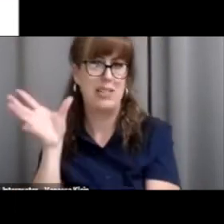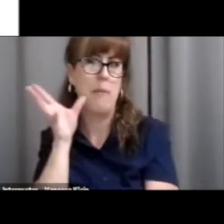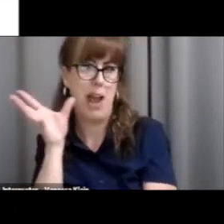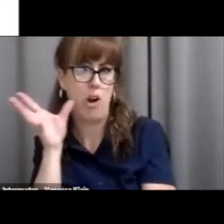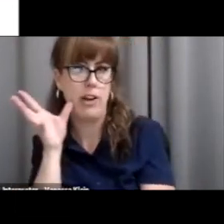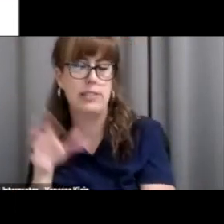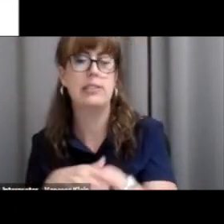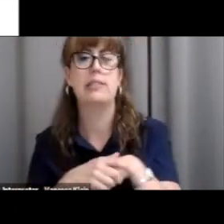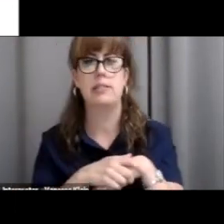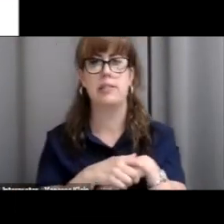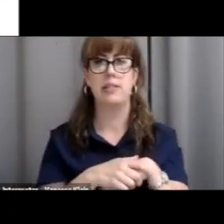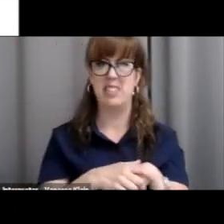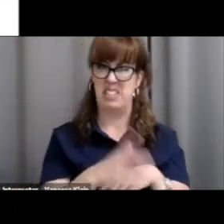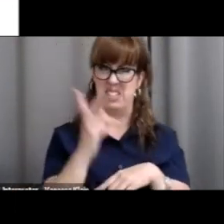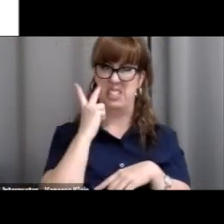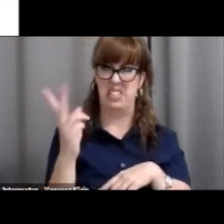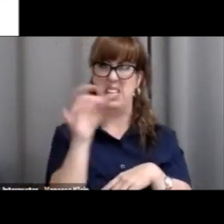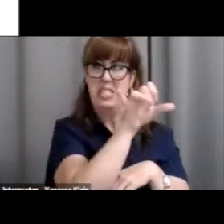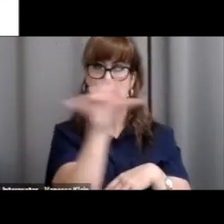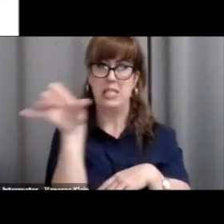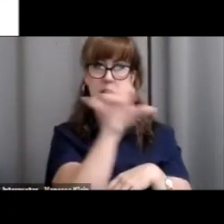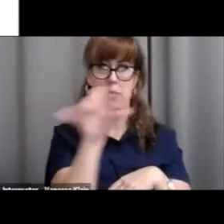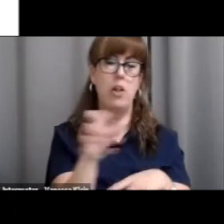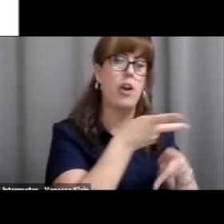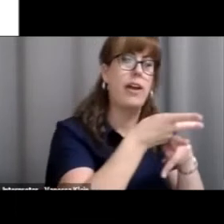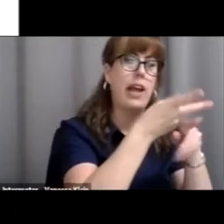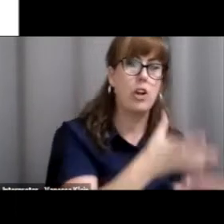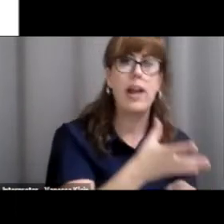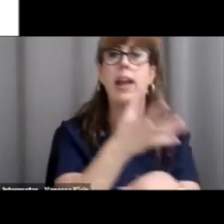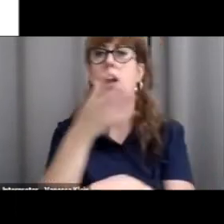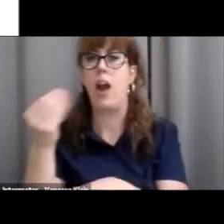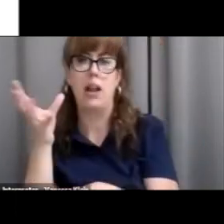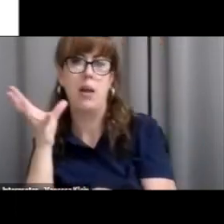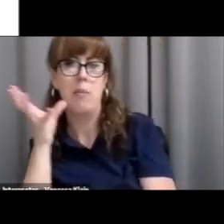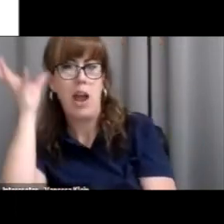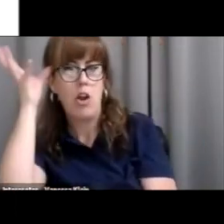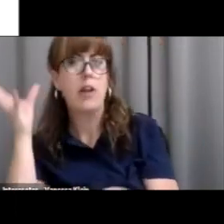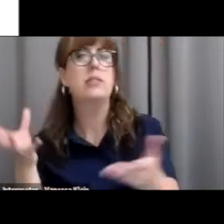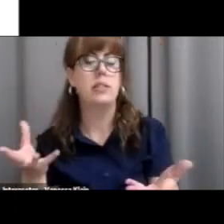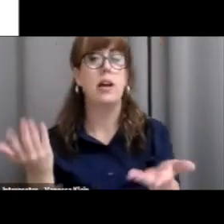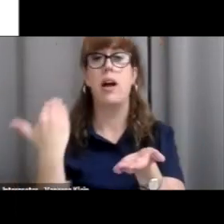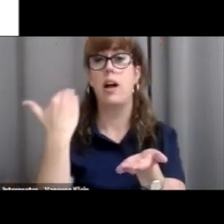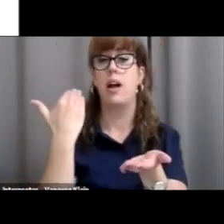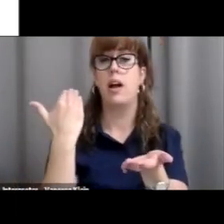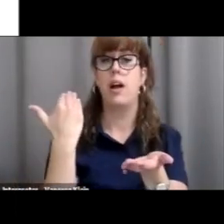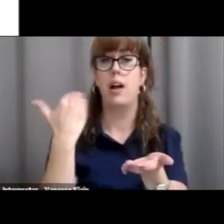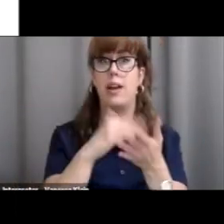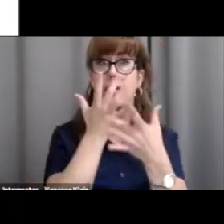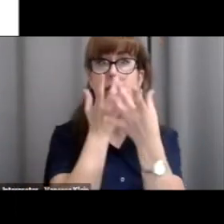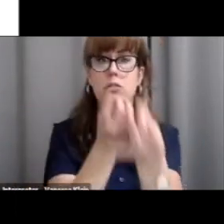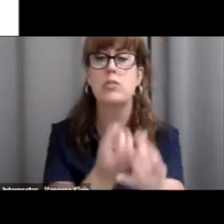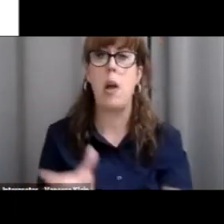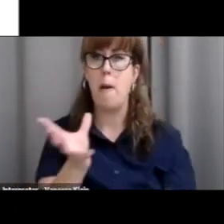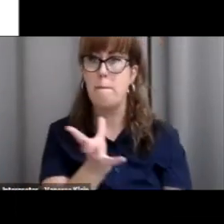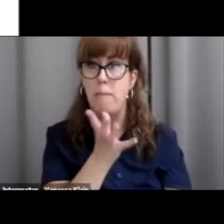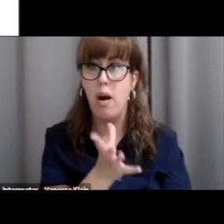So you see these numbers are pretty similar for both caretakers and parents. Also, another interesting point is mothers